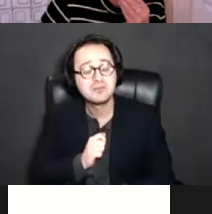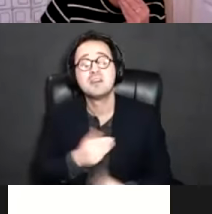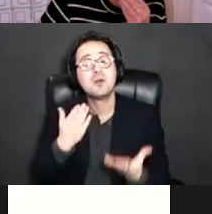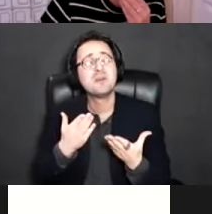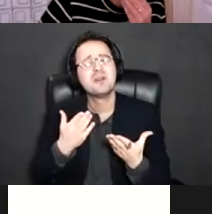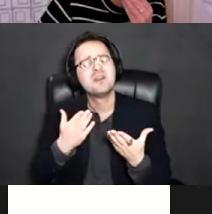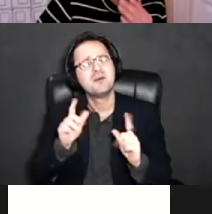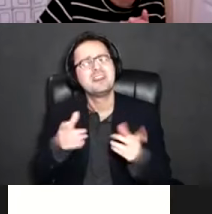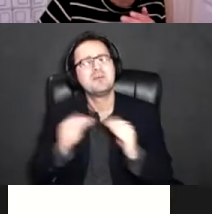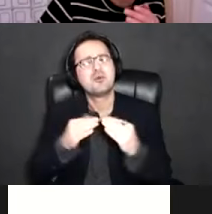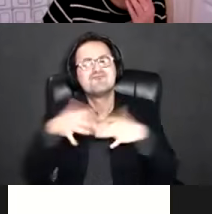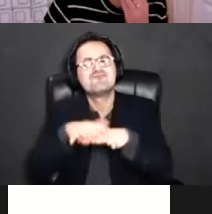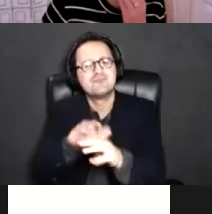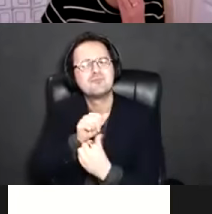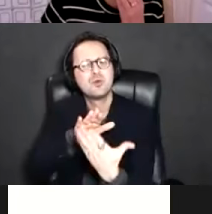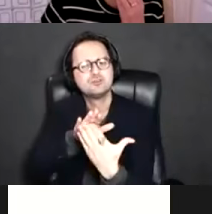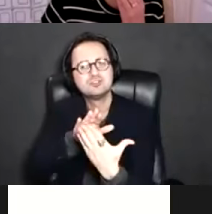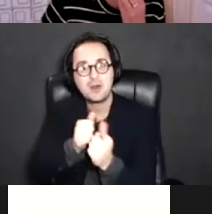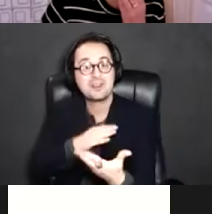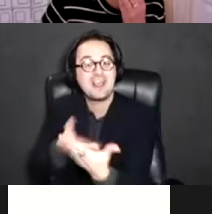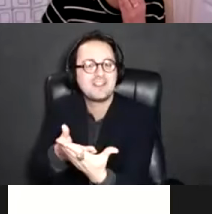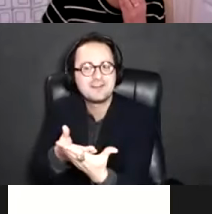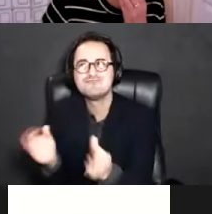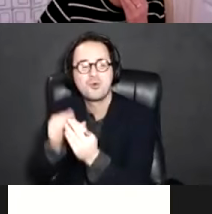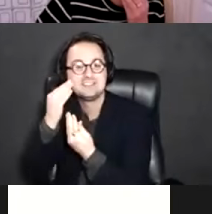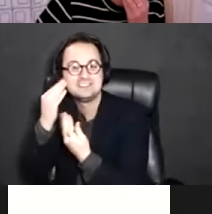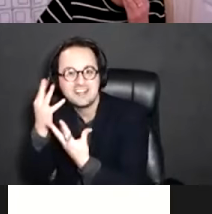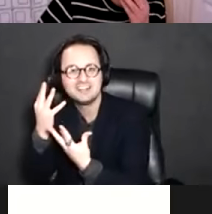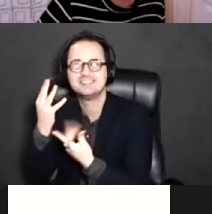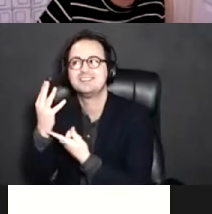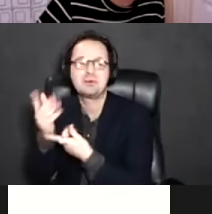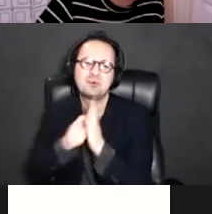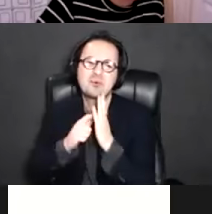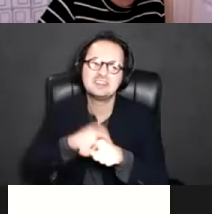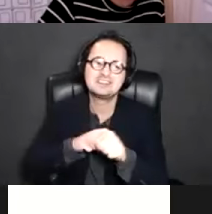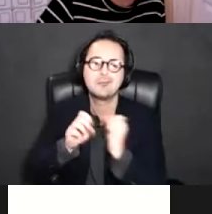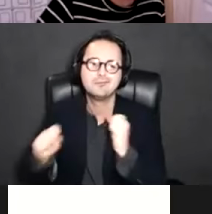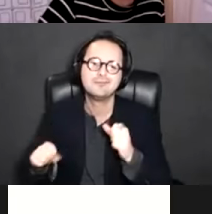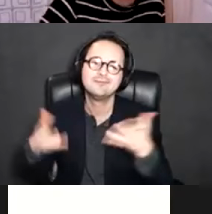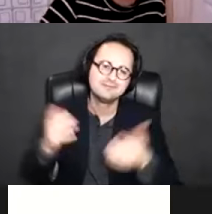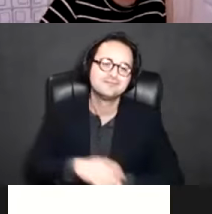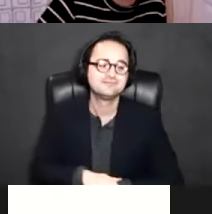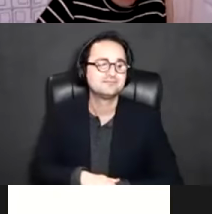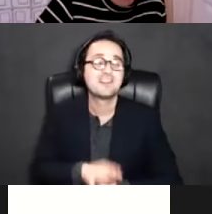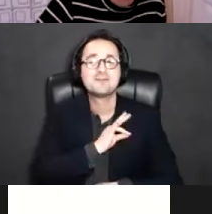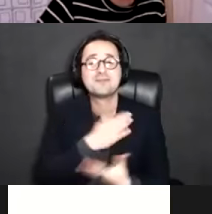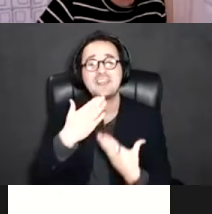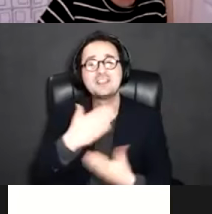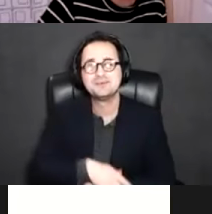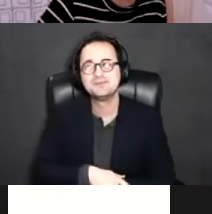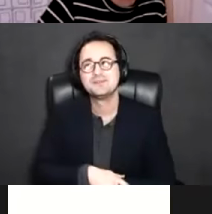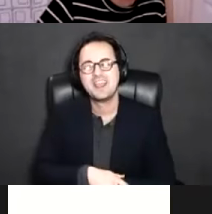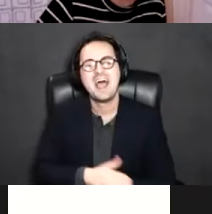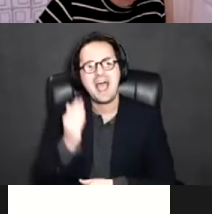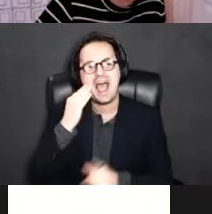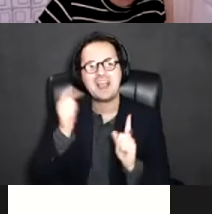to get there. I don't know, it's like more data, but more data takes more time. I don't know. Great, thank you. I know it's kind of